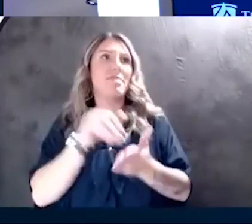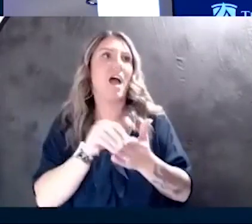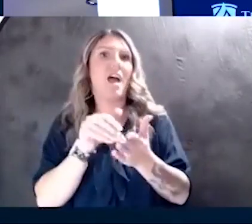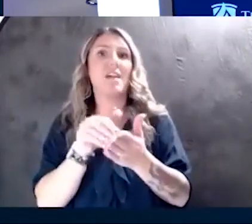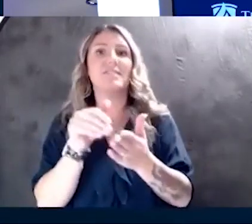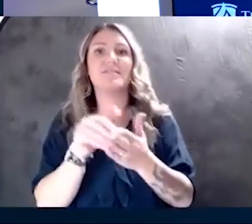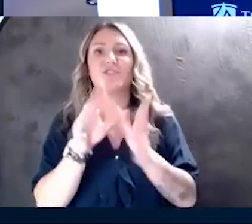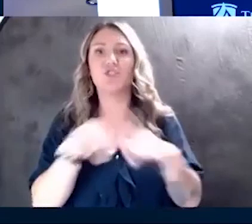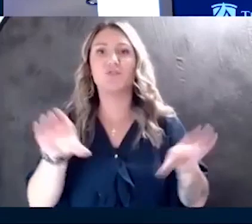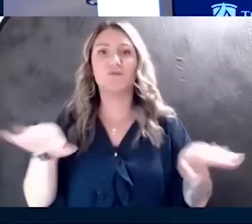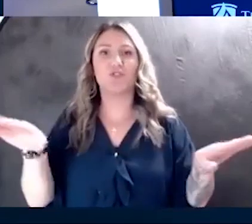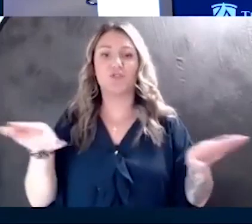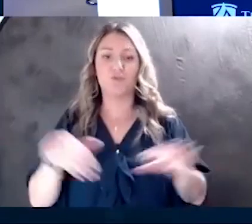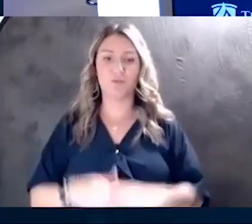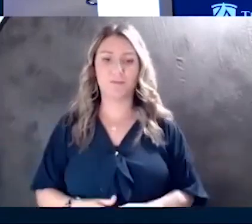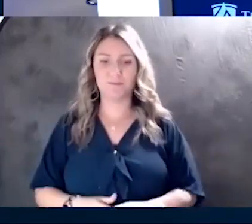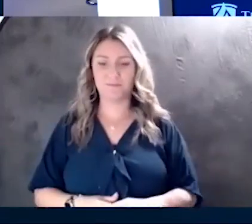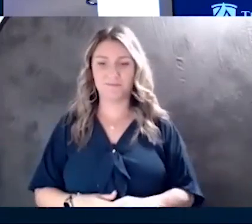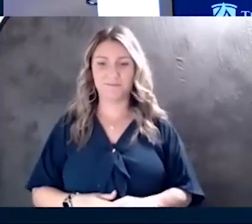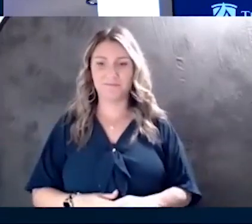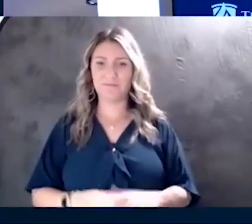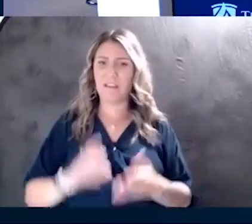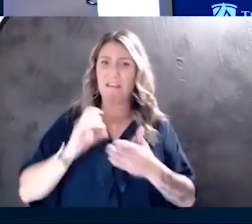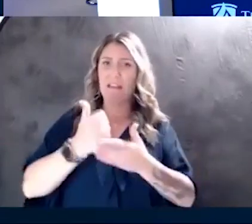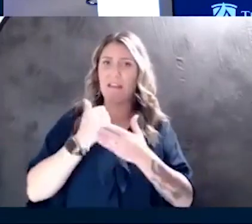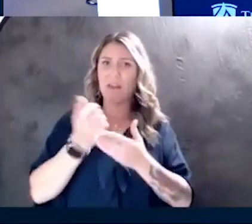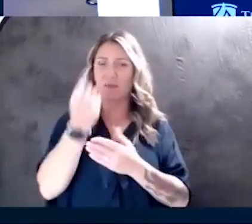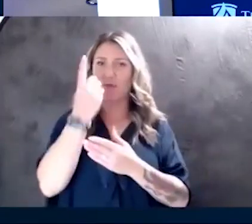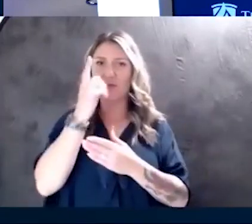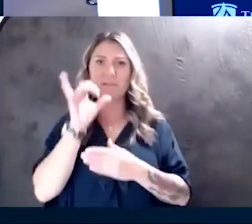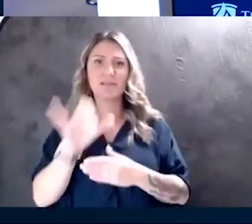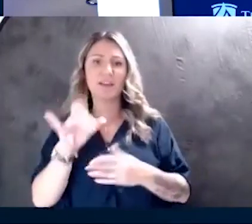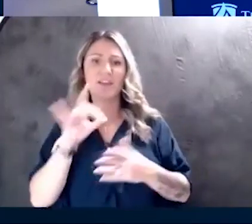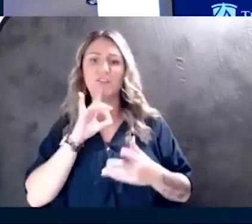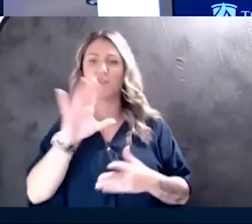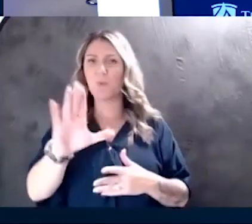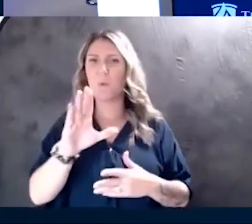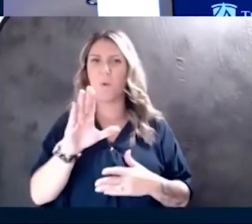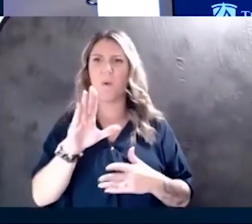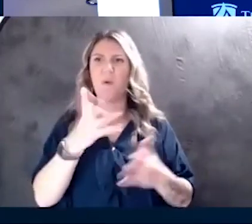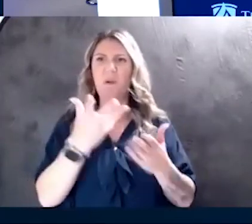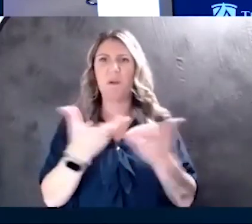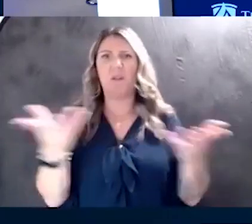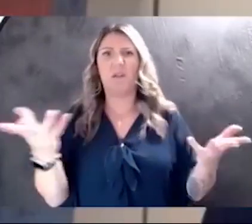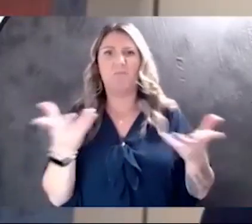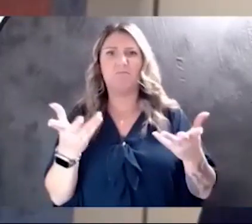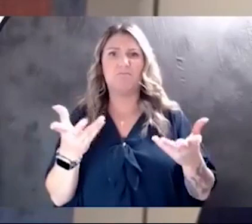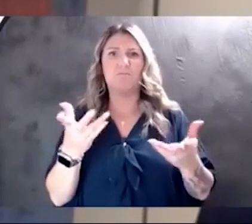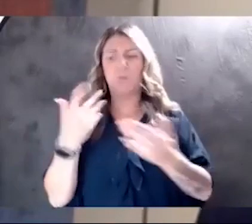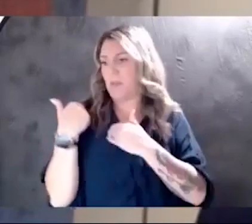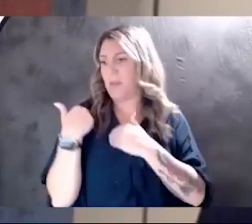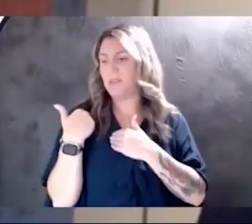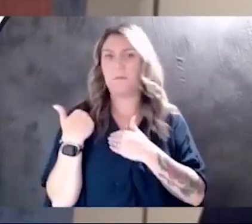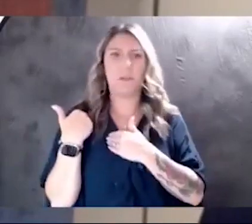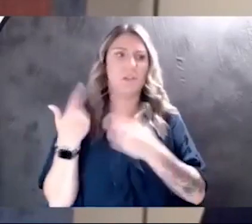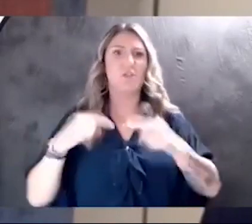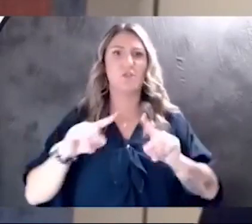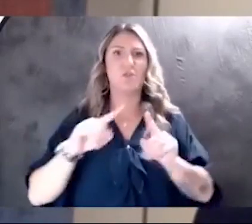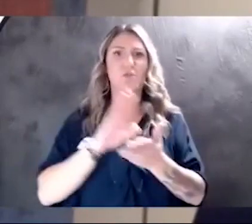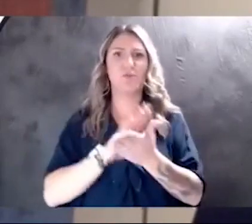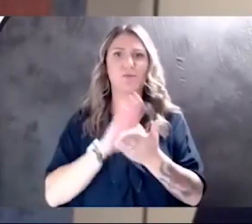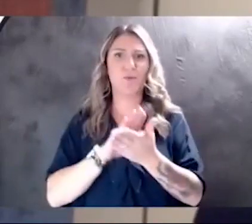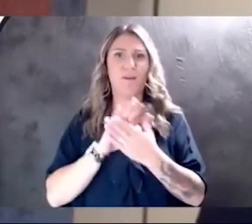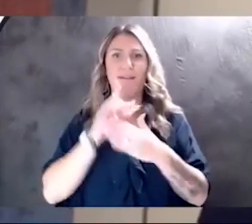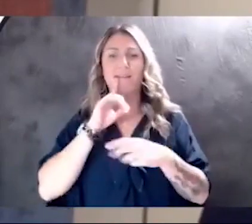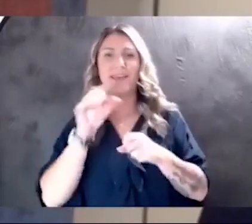children. Just kind of help us understand that what you have on your plate right now as we head into school. Yeah, absolutely. So